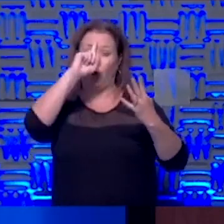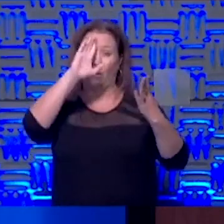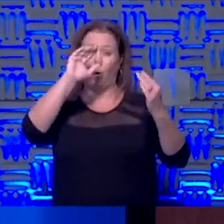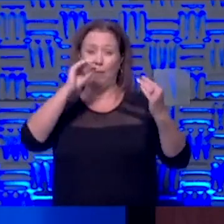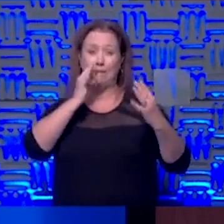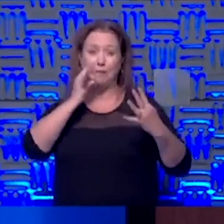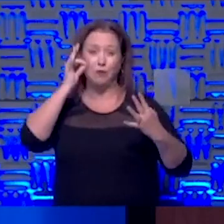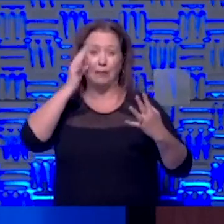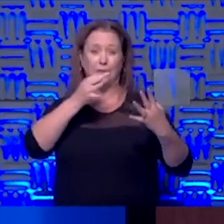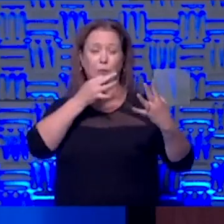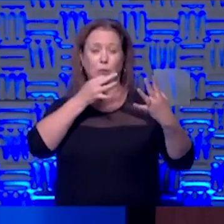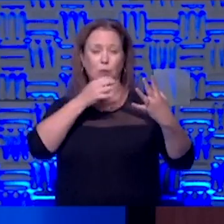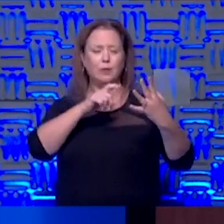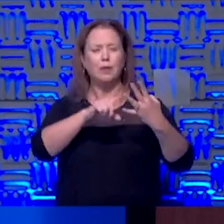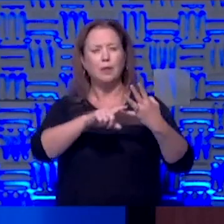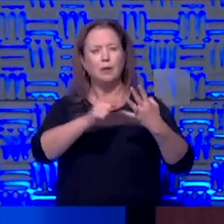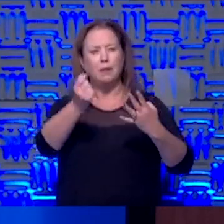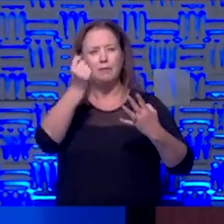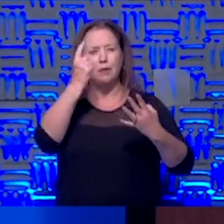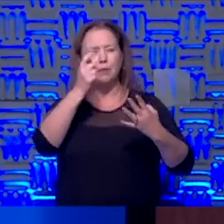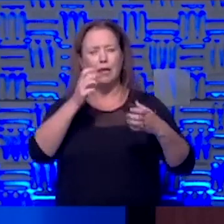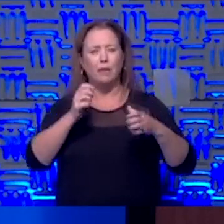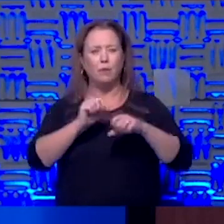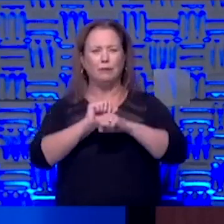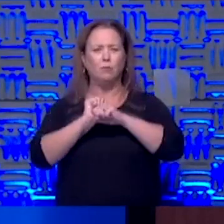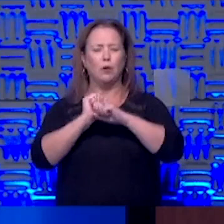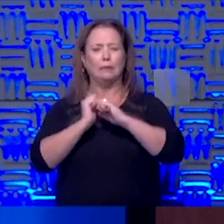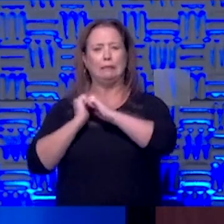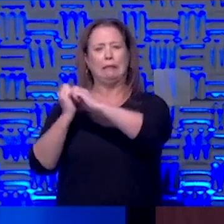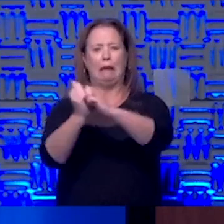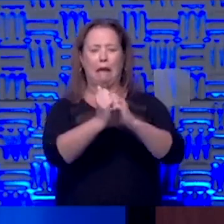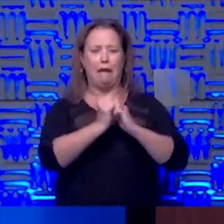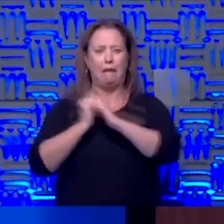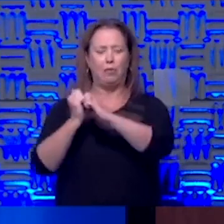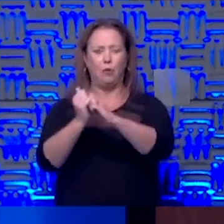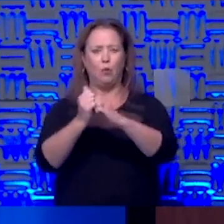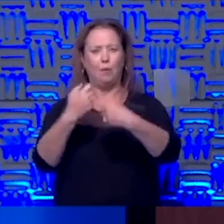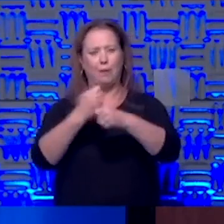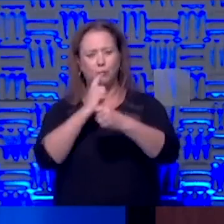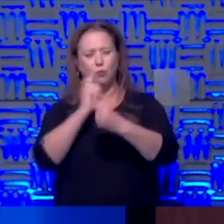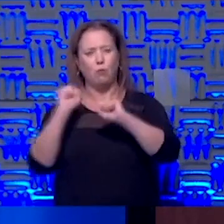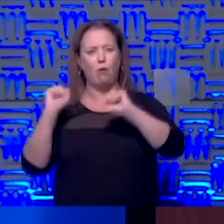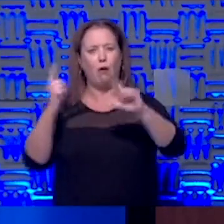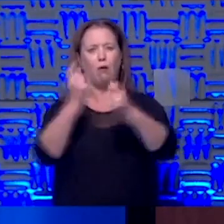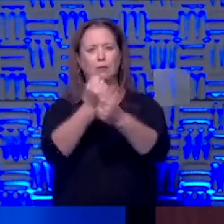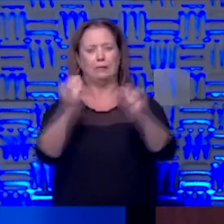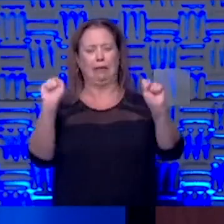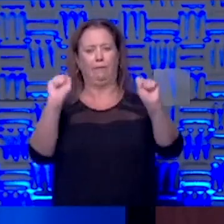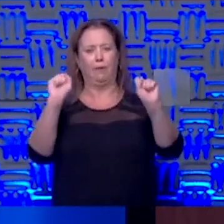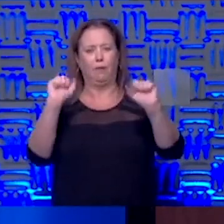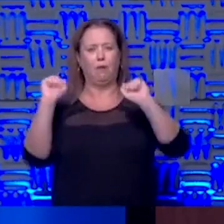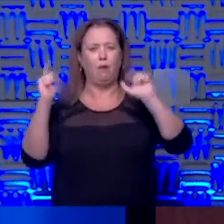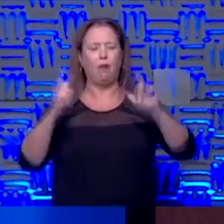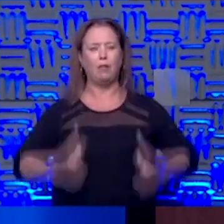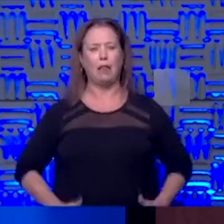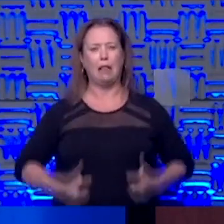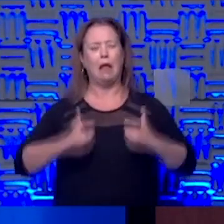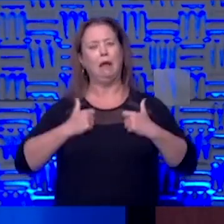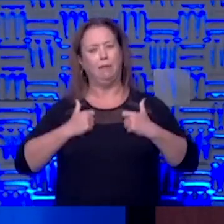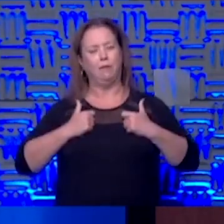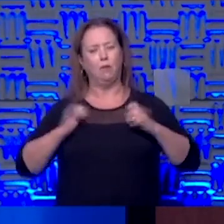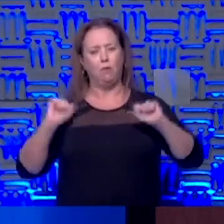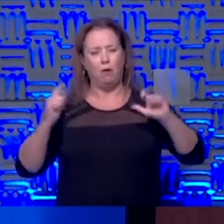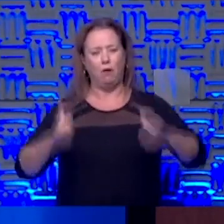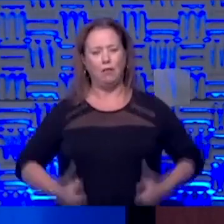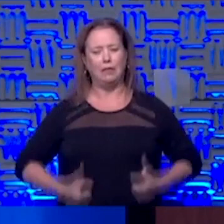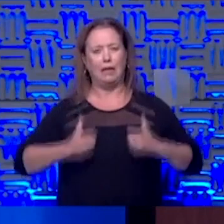it together is what it's about, because we keep each other safe. When we keep each other safe, we keep each other alive. When we keep each other alive,